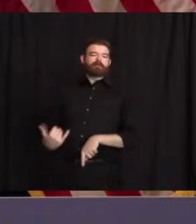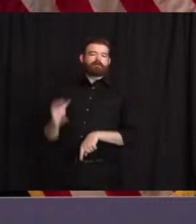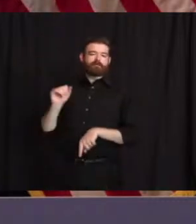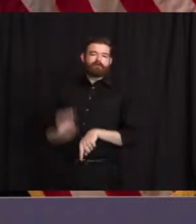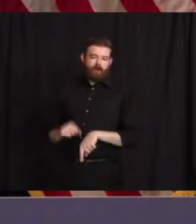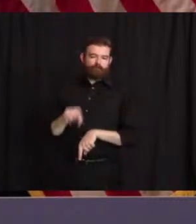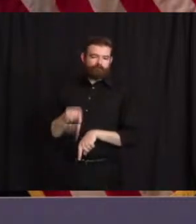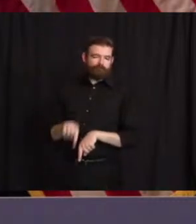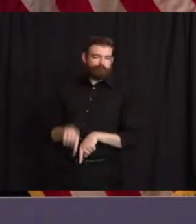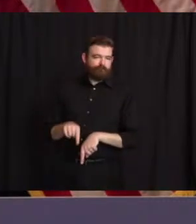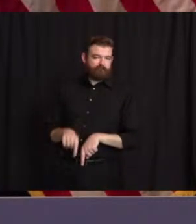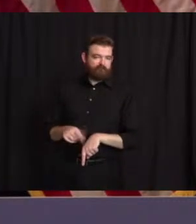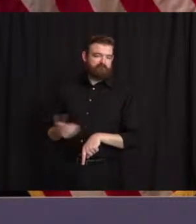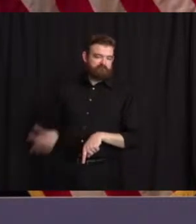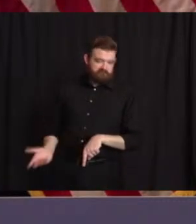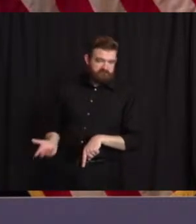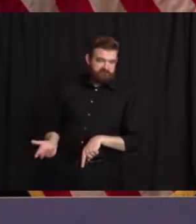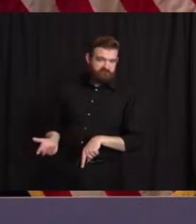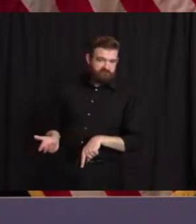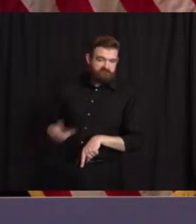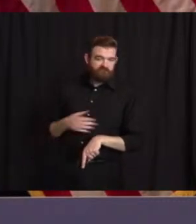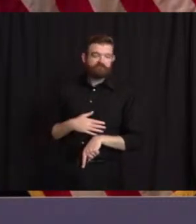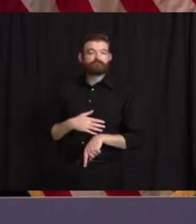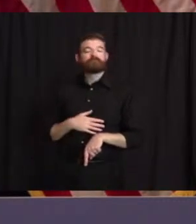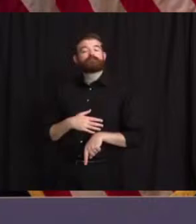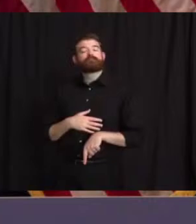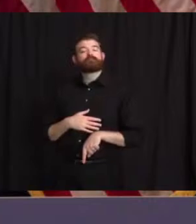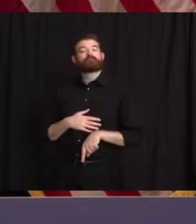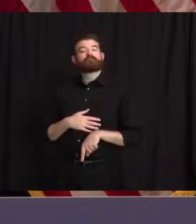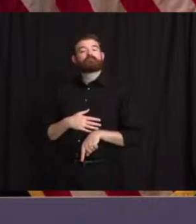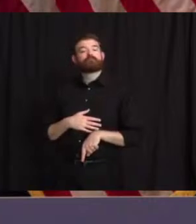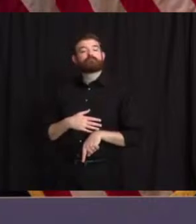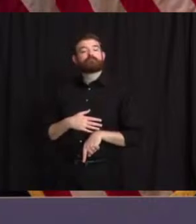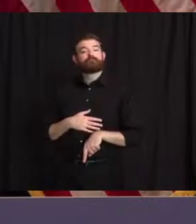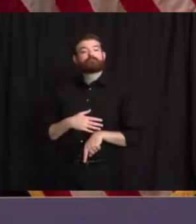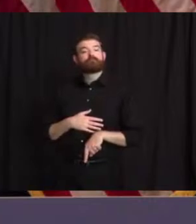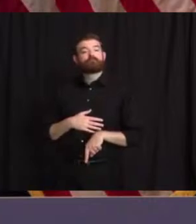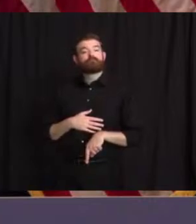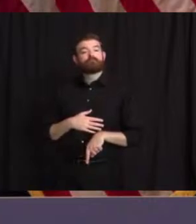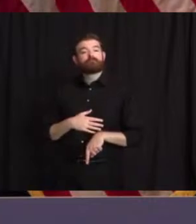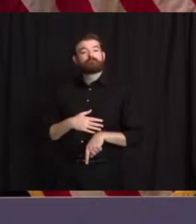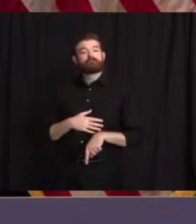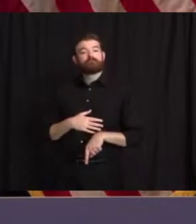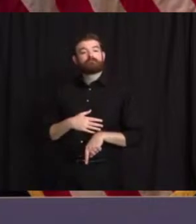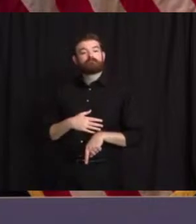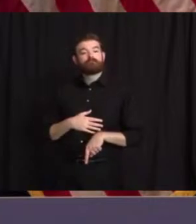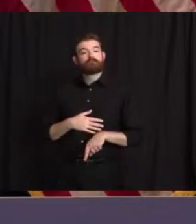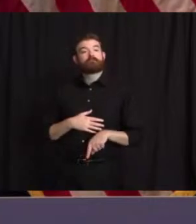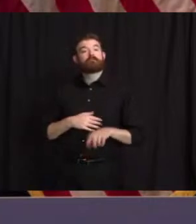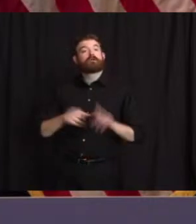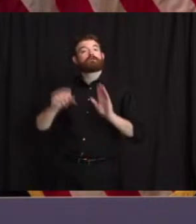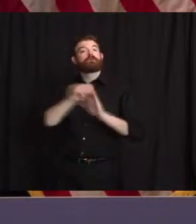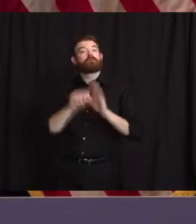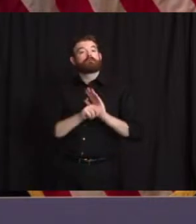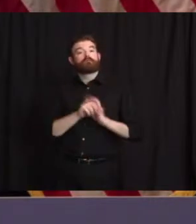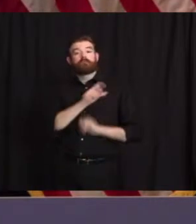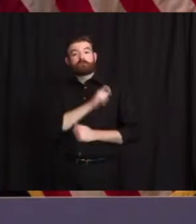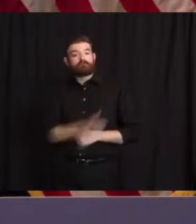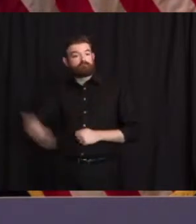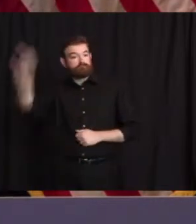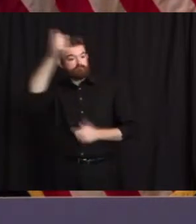for all of the above. Please help me welcome the Superintendent of the State Police with updates on compliance and other